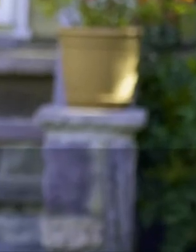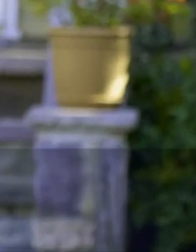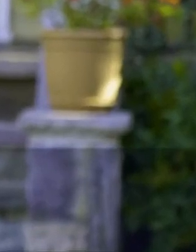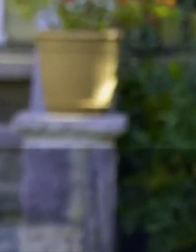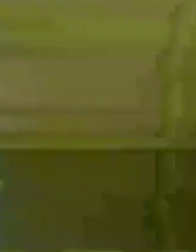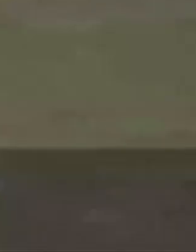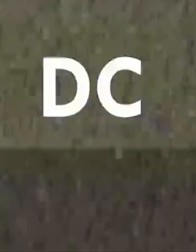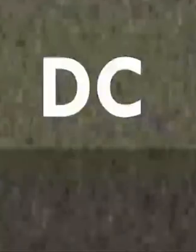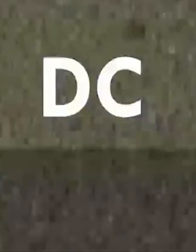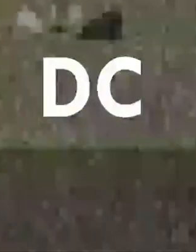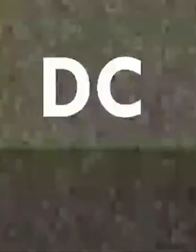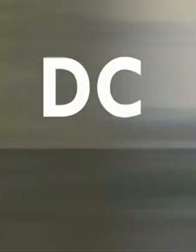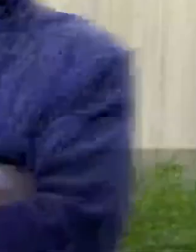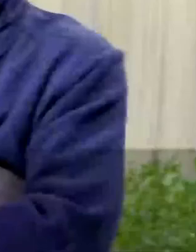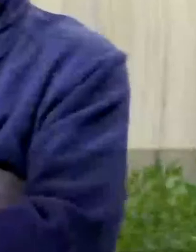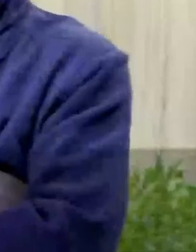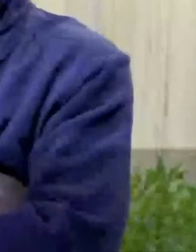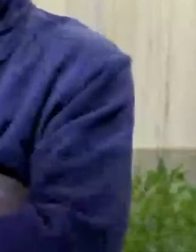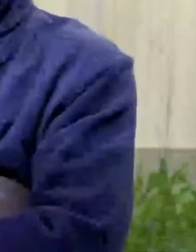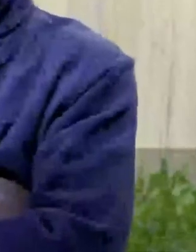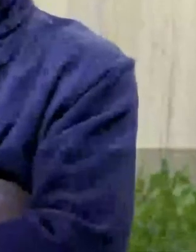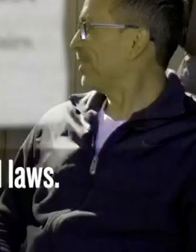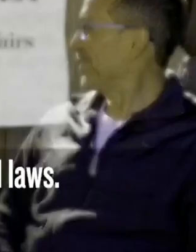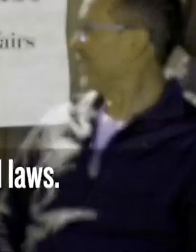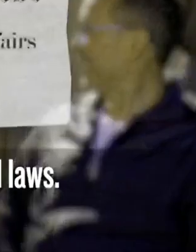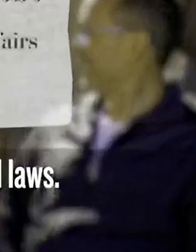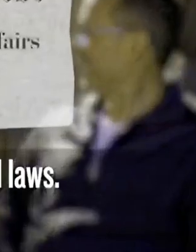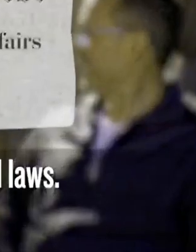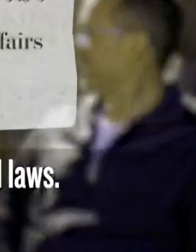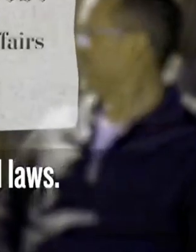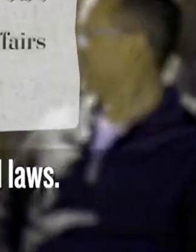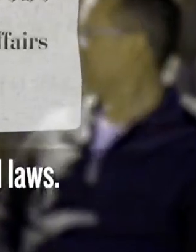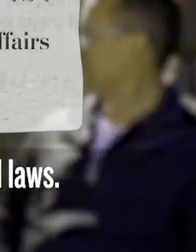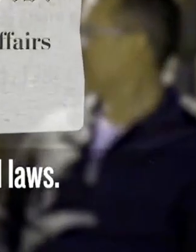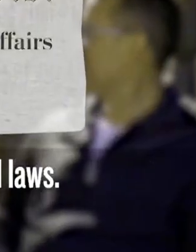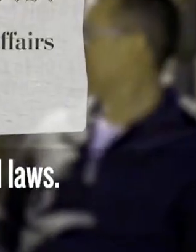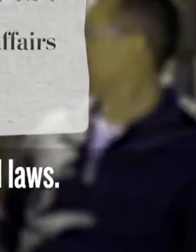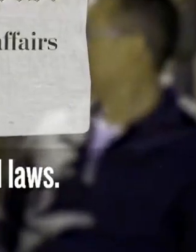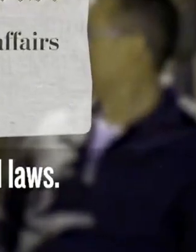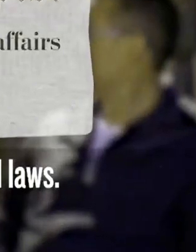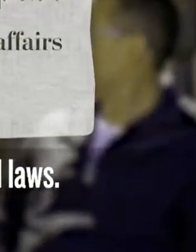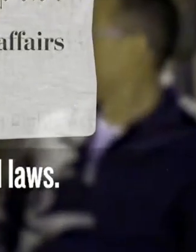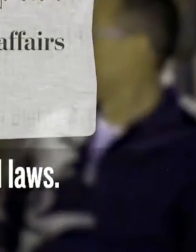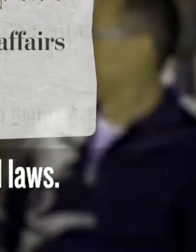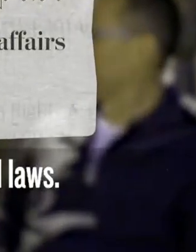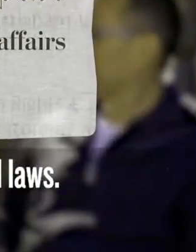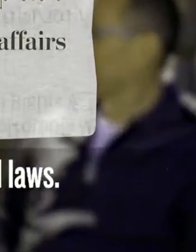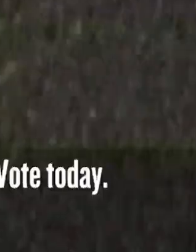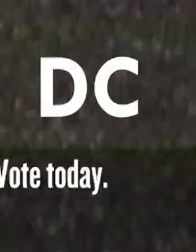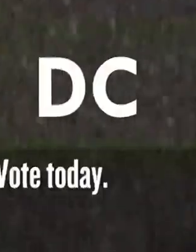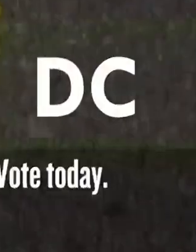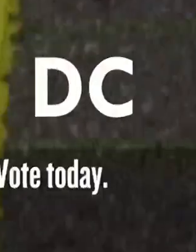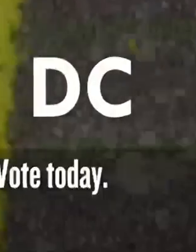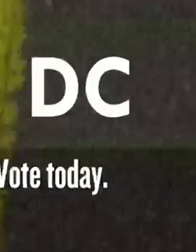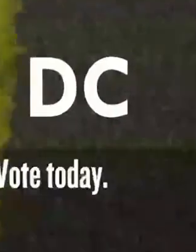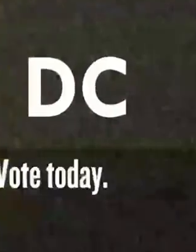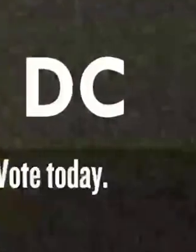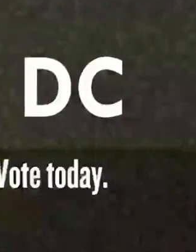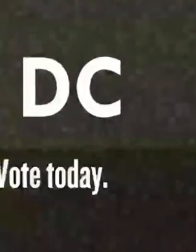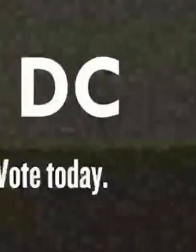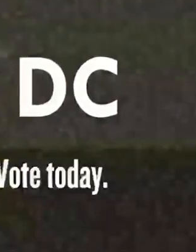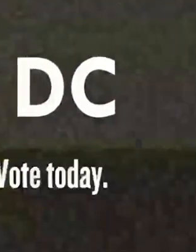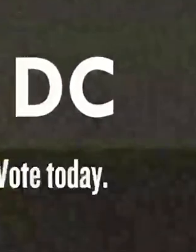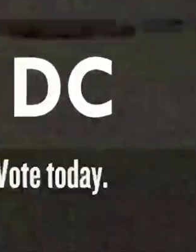Bernardo has a voice in Congress. David does not. Congress can even overturn David's local laws, end